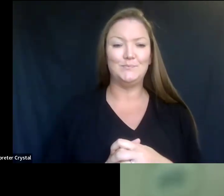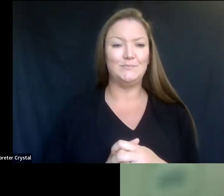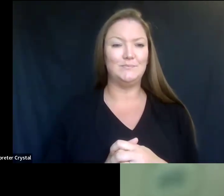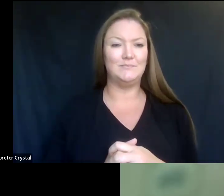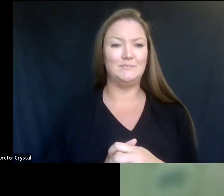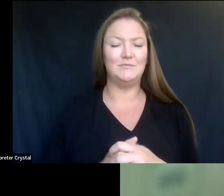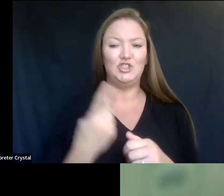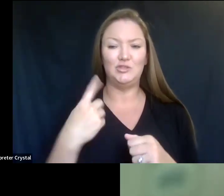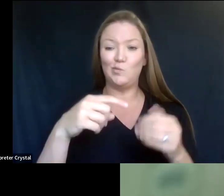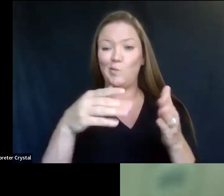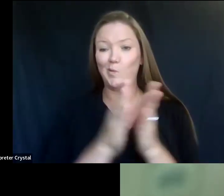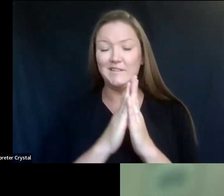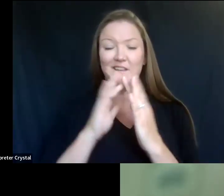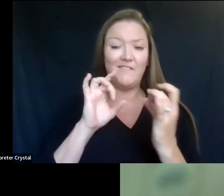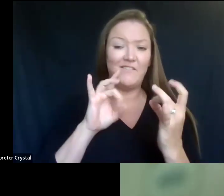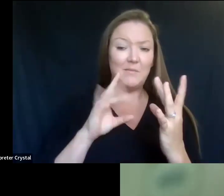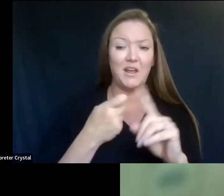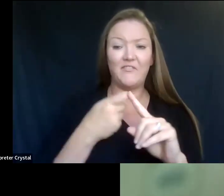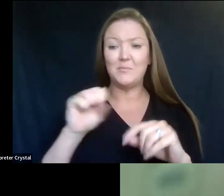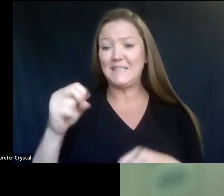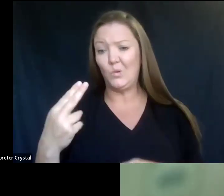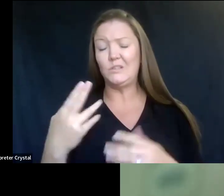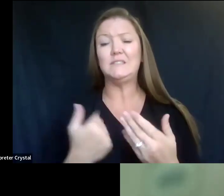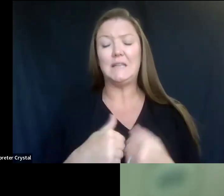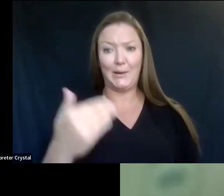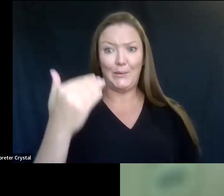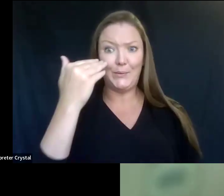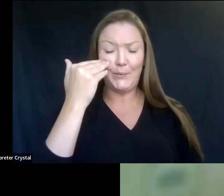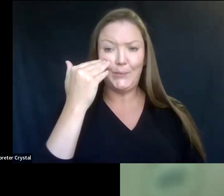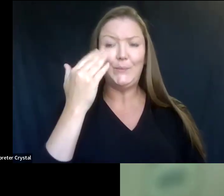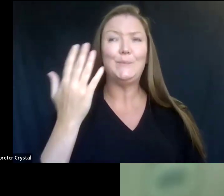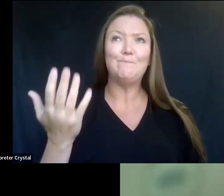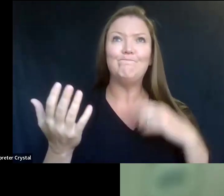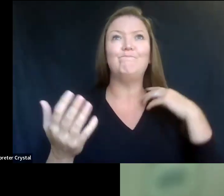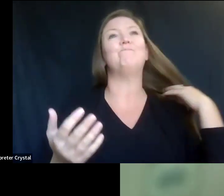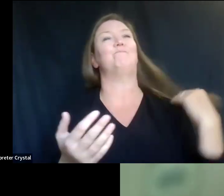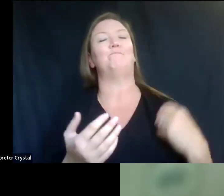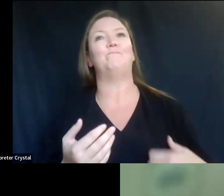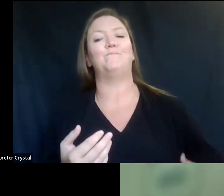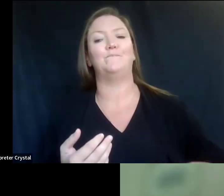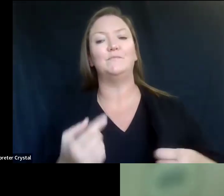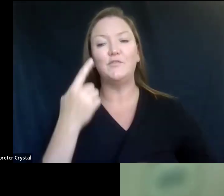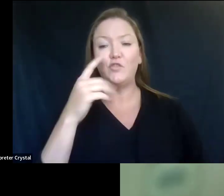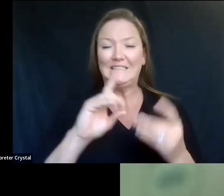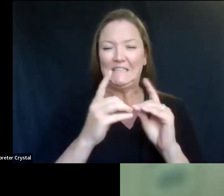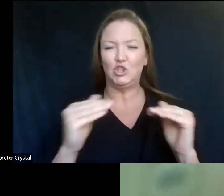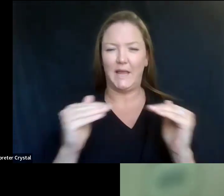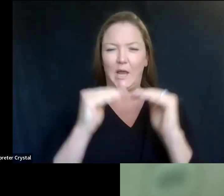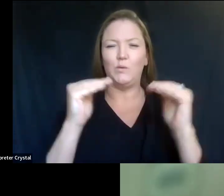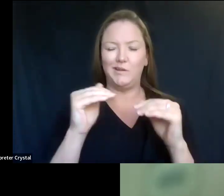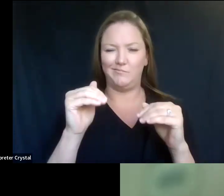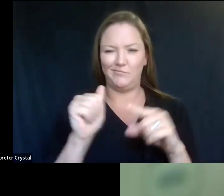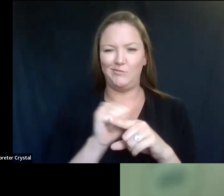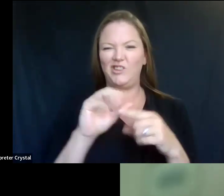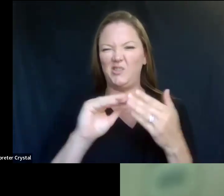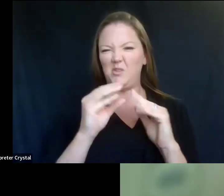soliciting feedback and input from stakeholders. I would note that there's as part of the digital equity community practice, there's a lot